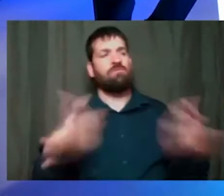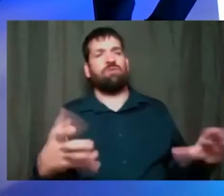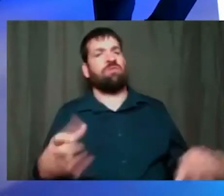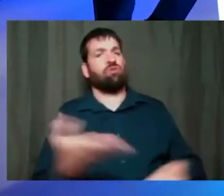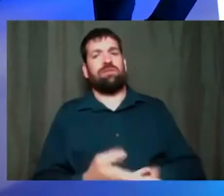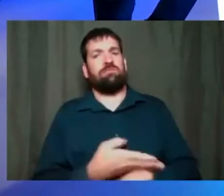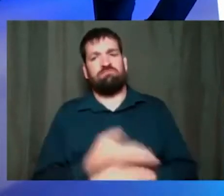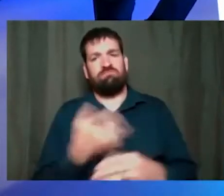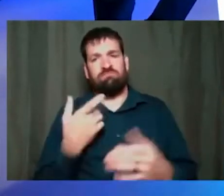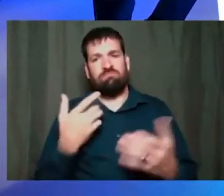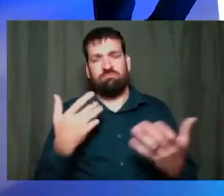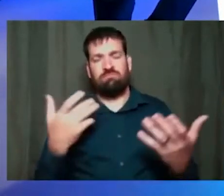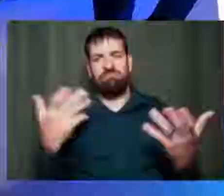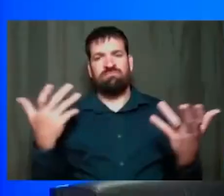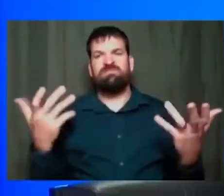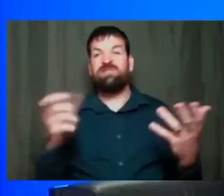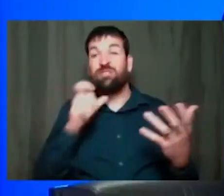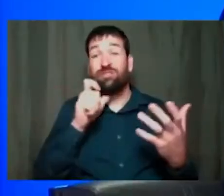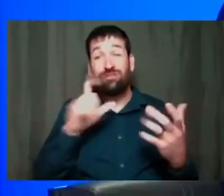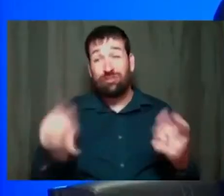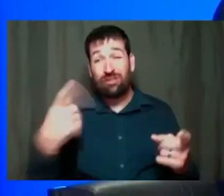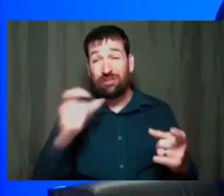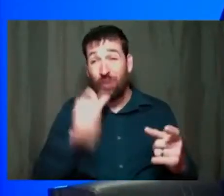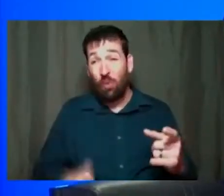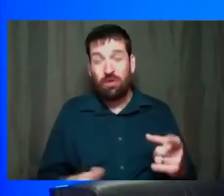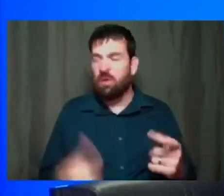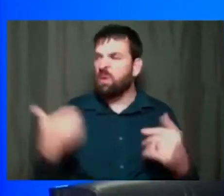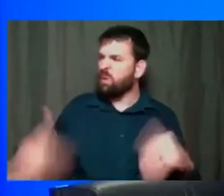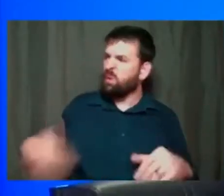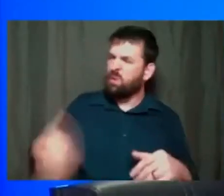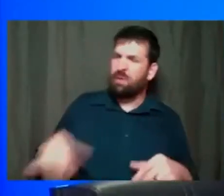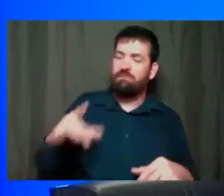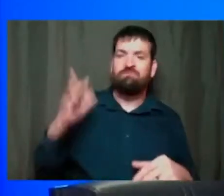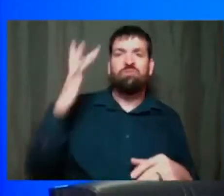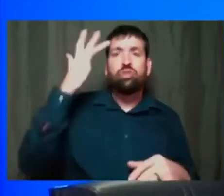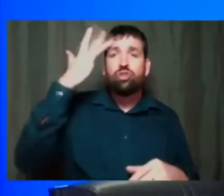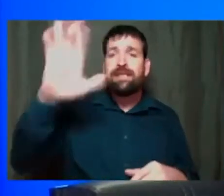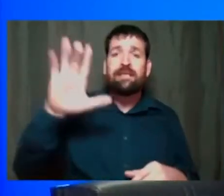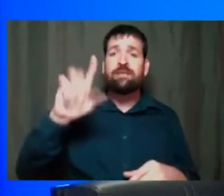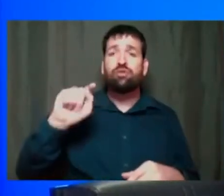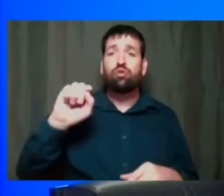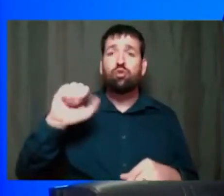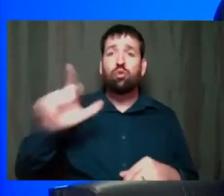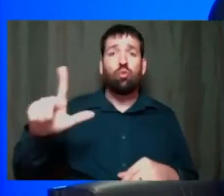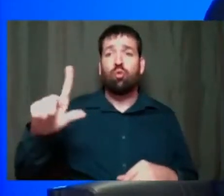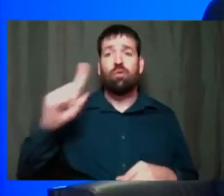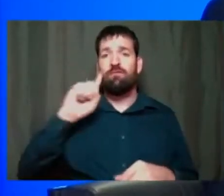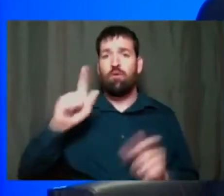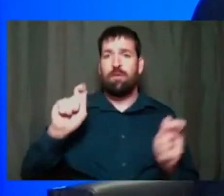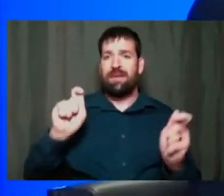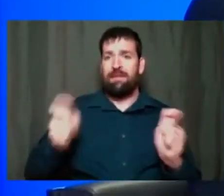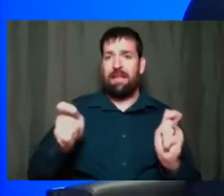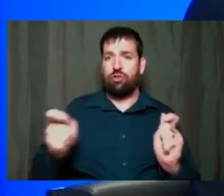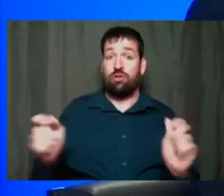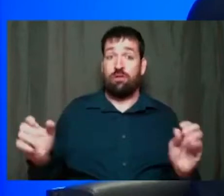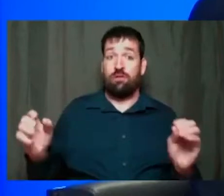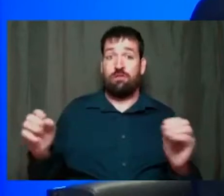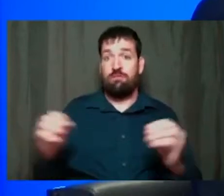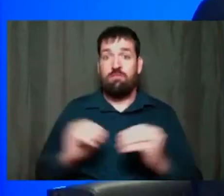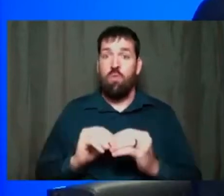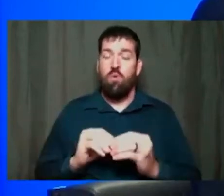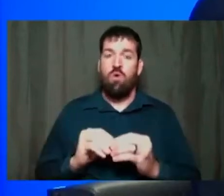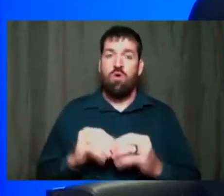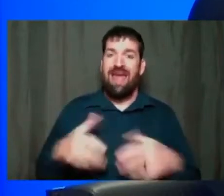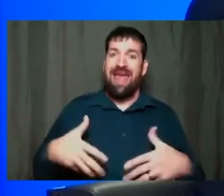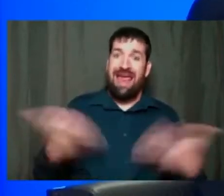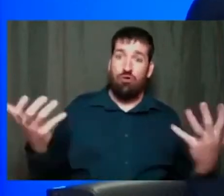good. And it's an ingenious tool of manipulation, because the more angry that we get, our ability to critically